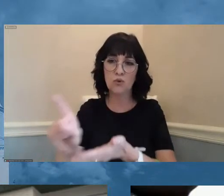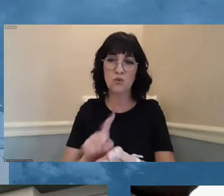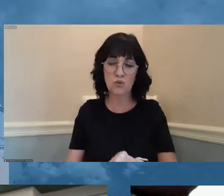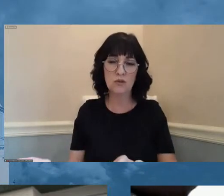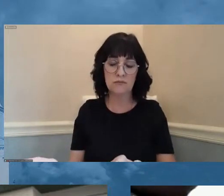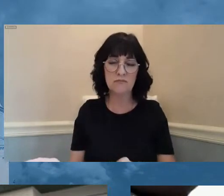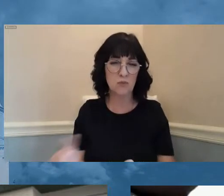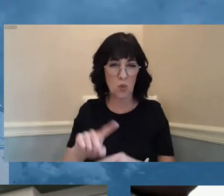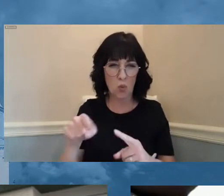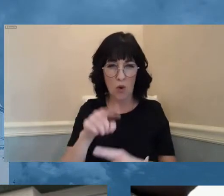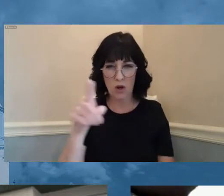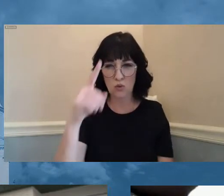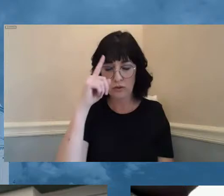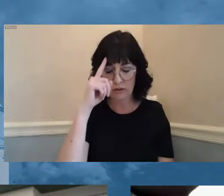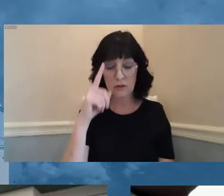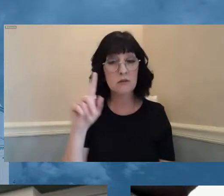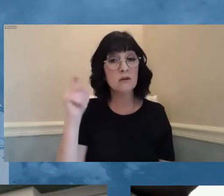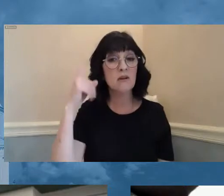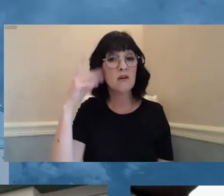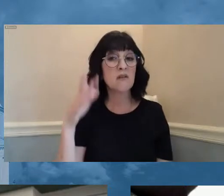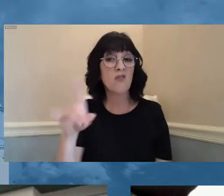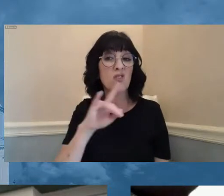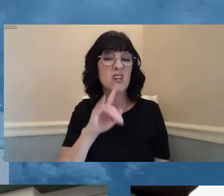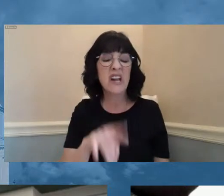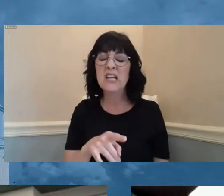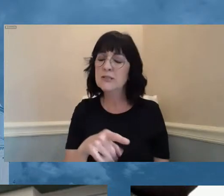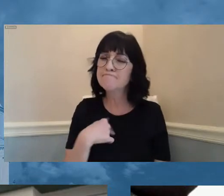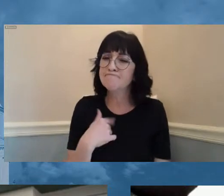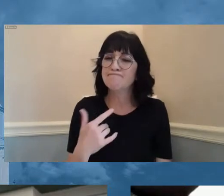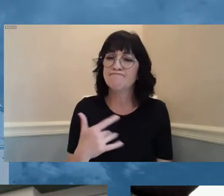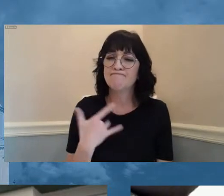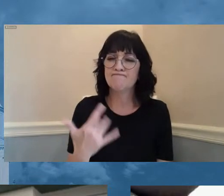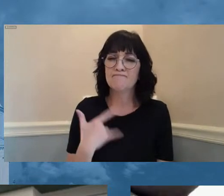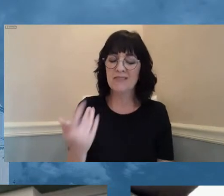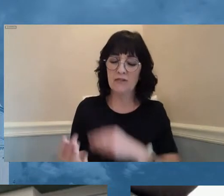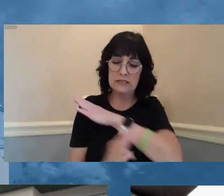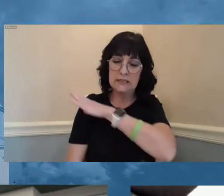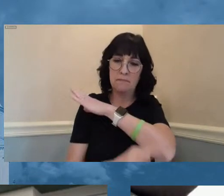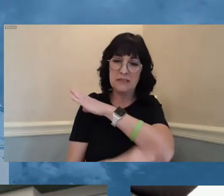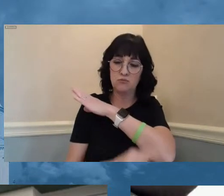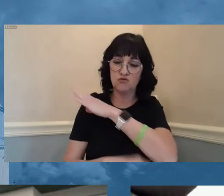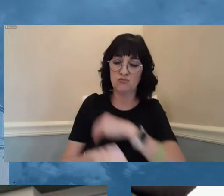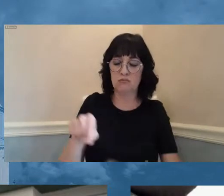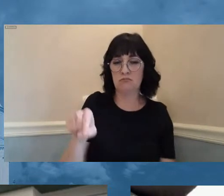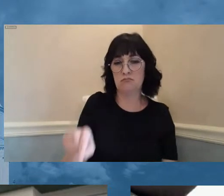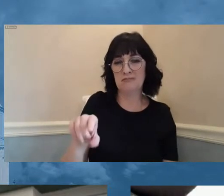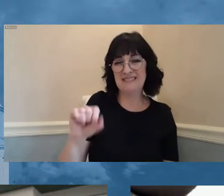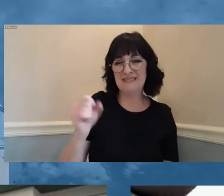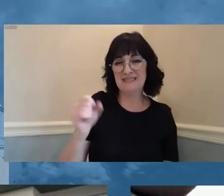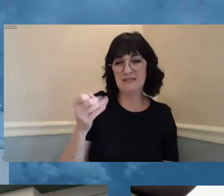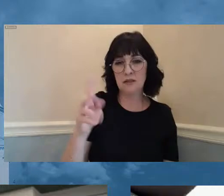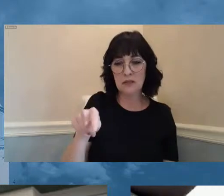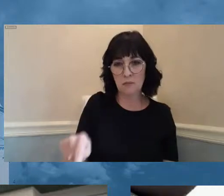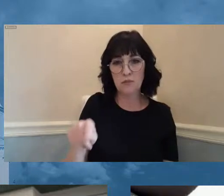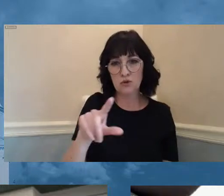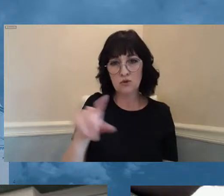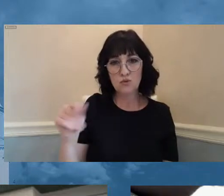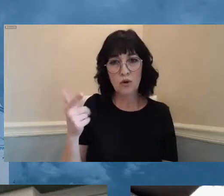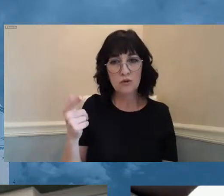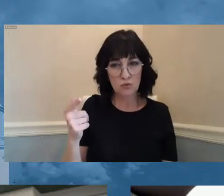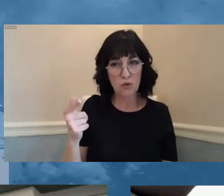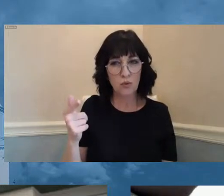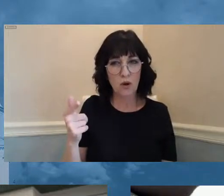year. Full-time, everybody back. Make sure we've got, by then we'll have an opportunity, we'll have had an opportunity to